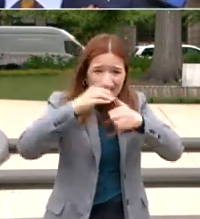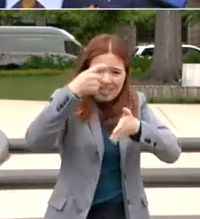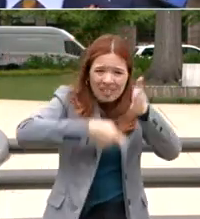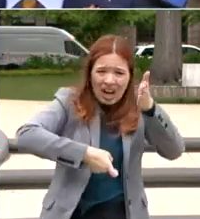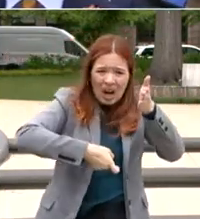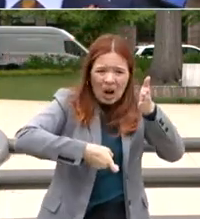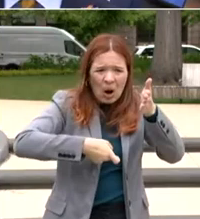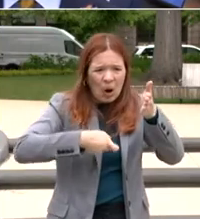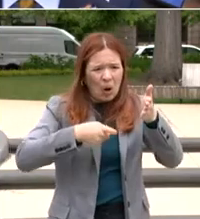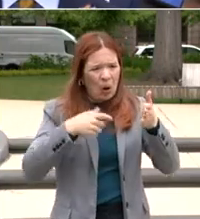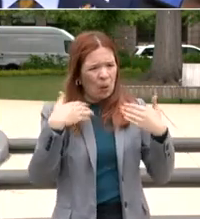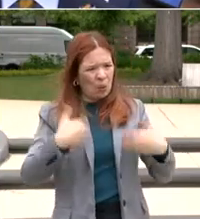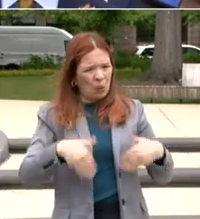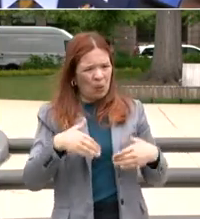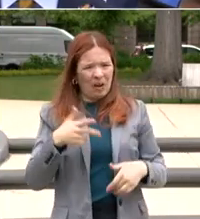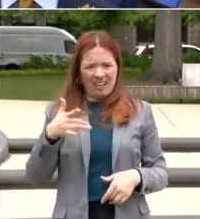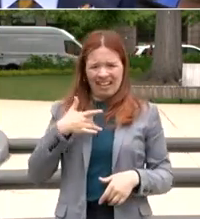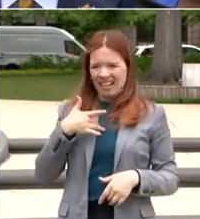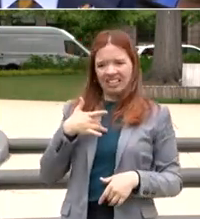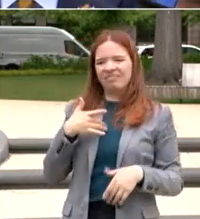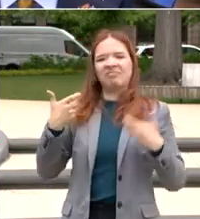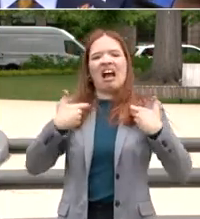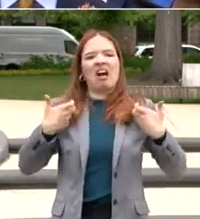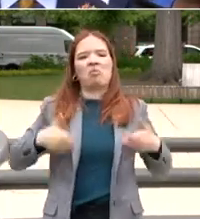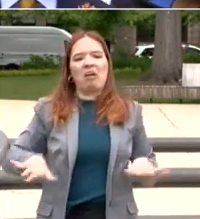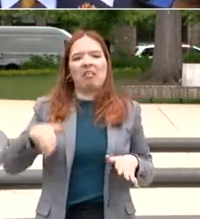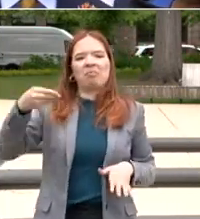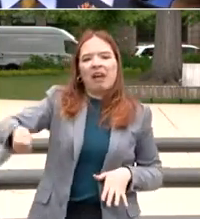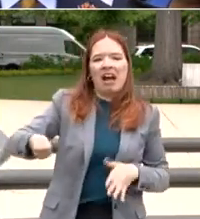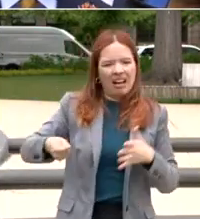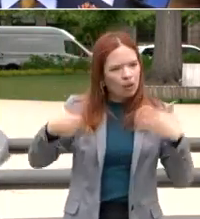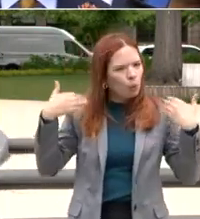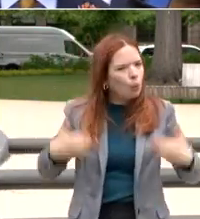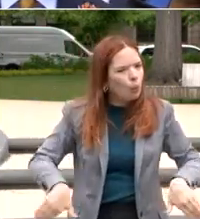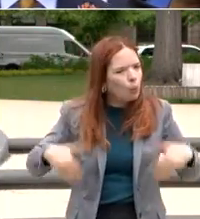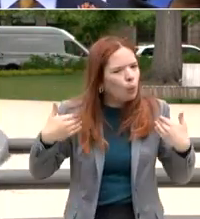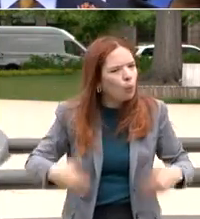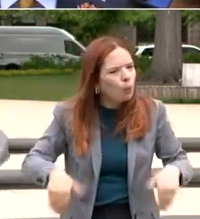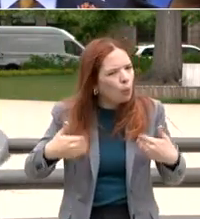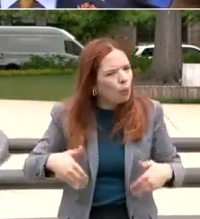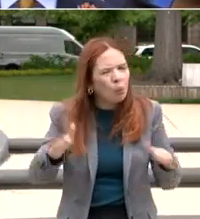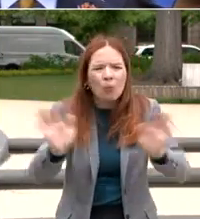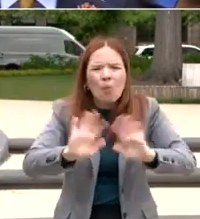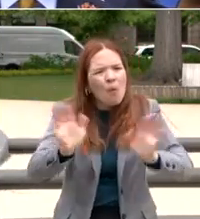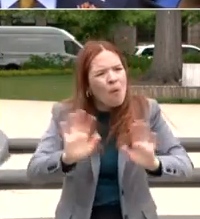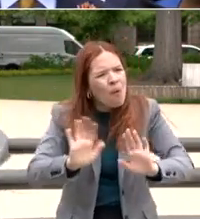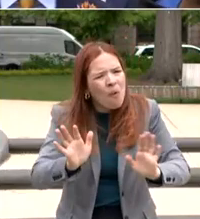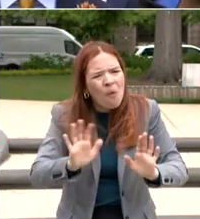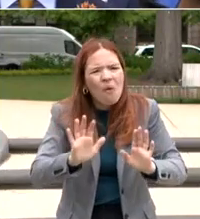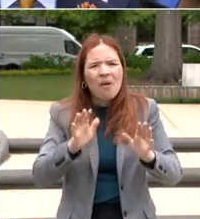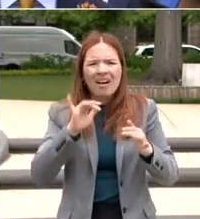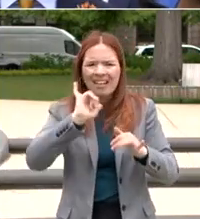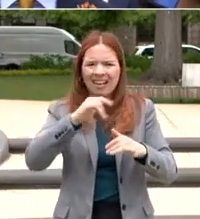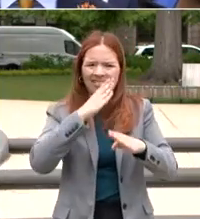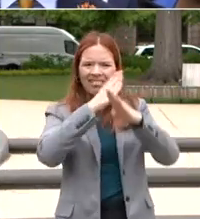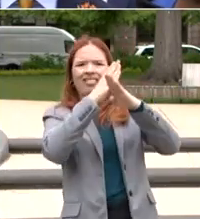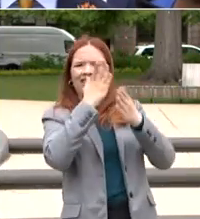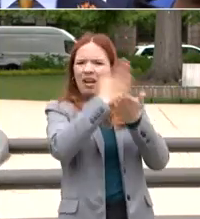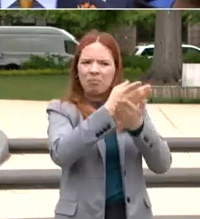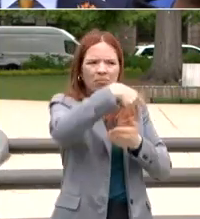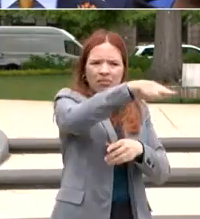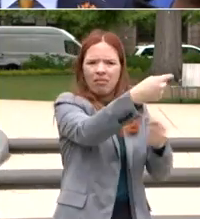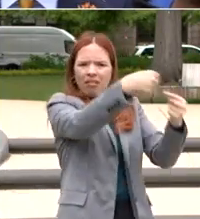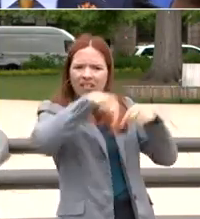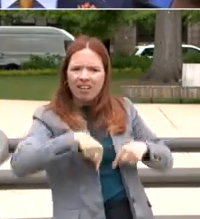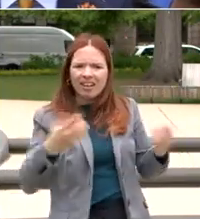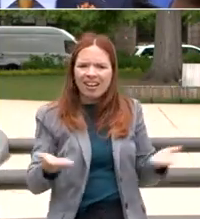discourages them from coming downtown or could potentially detract people from coming and traveling to and through via rideshare. This is not the time to make it less